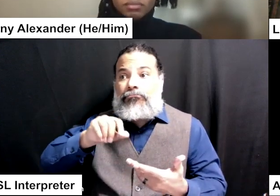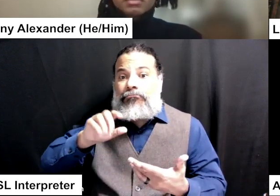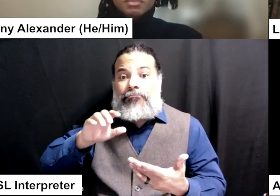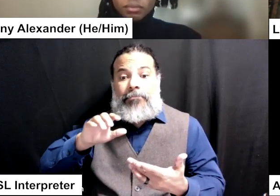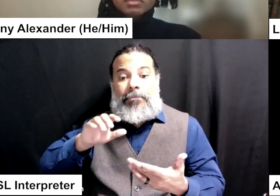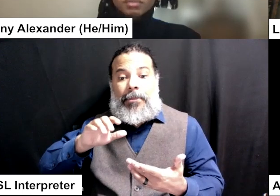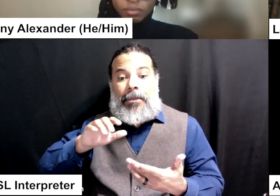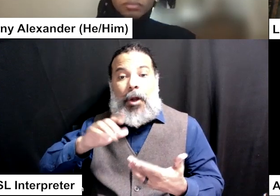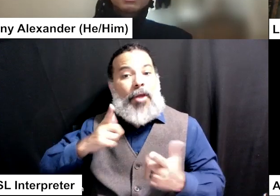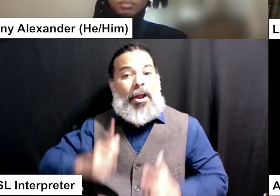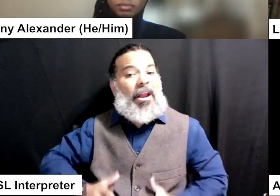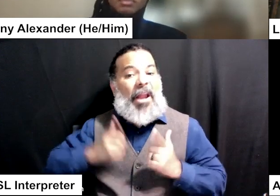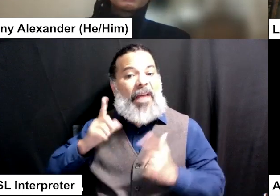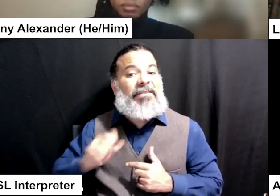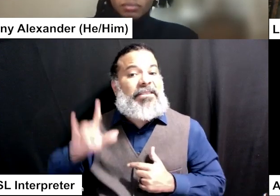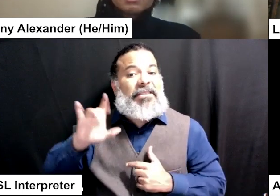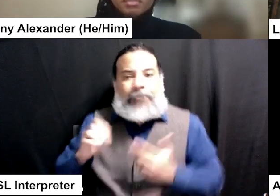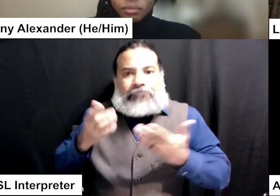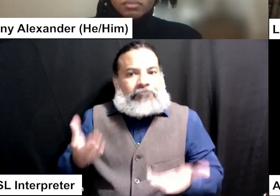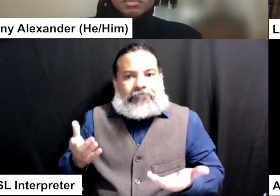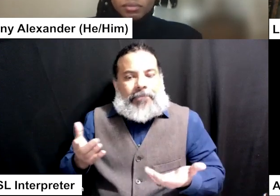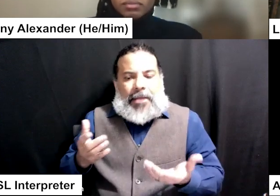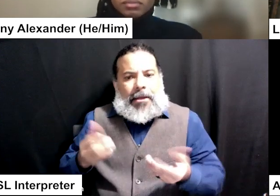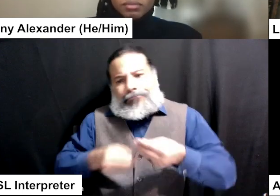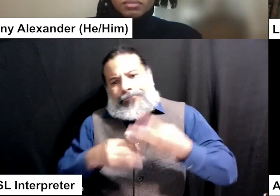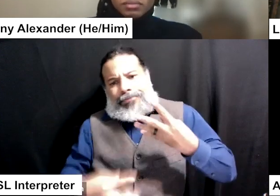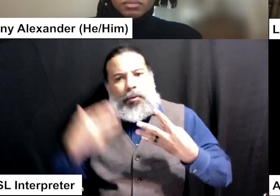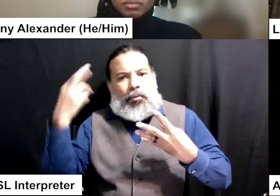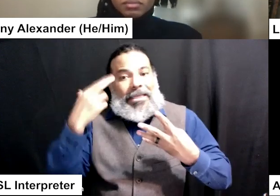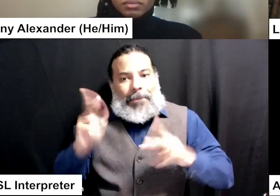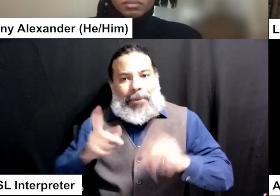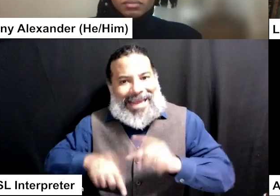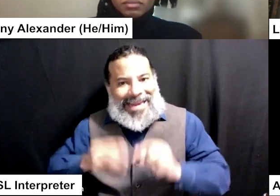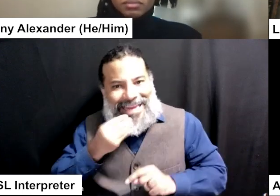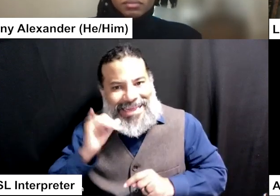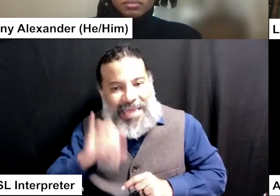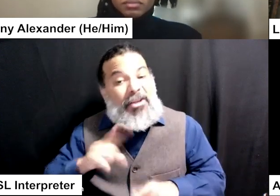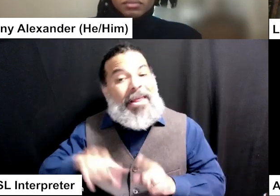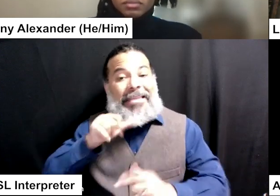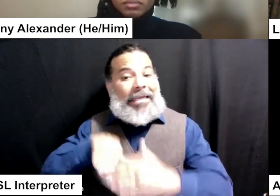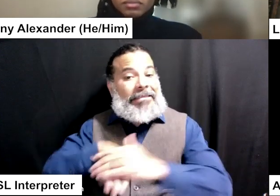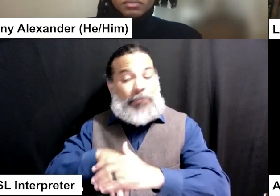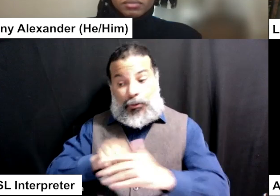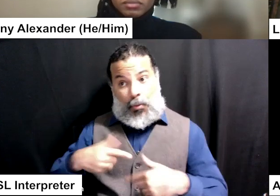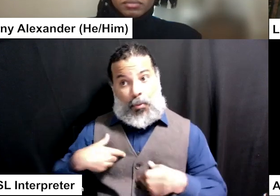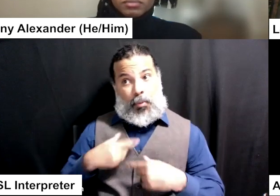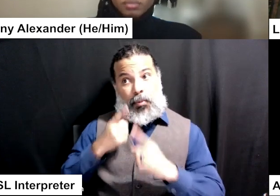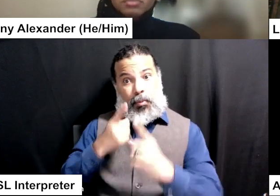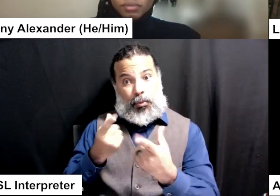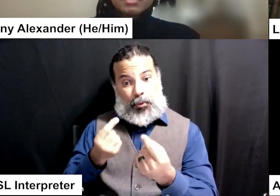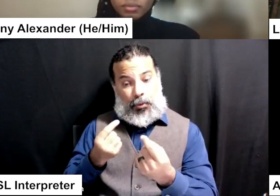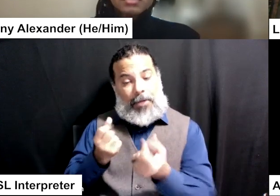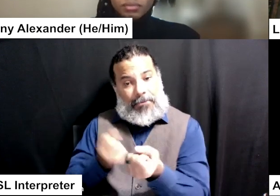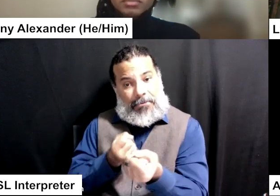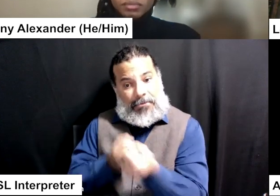folks call their lifestyle. There's a numerous reasons, and it wasn't accessible. So part of what I was doing was